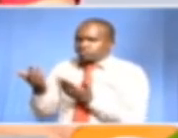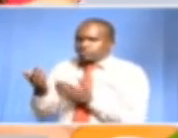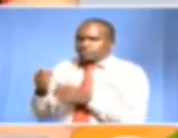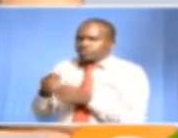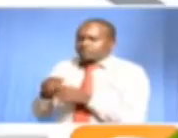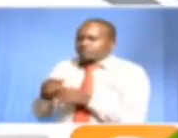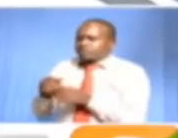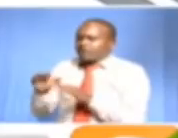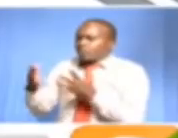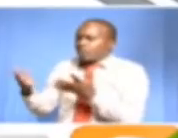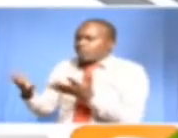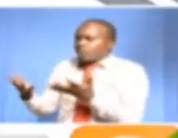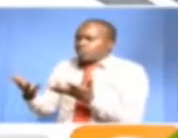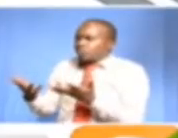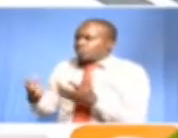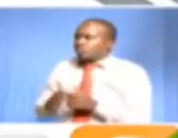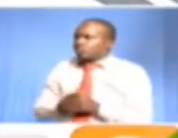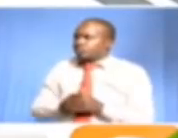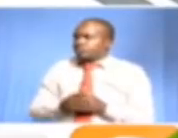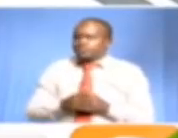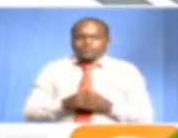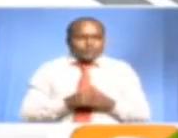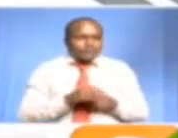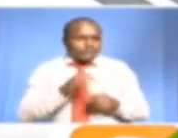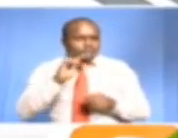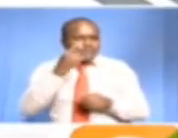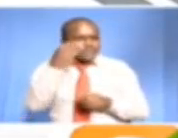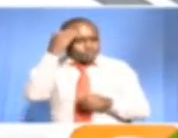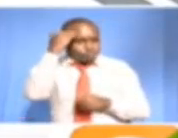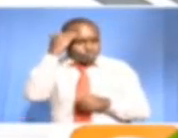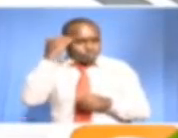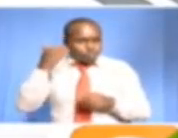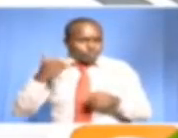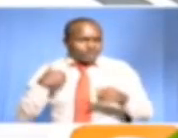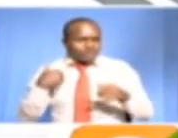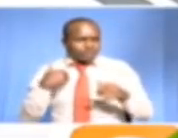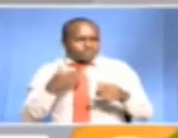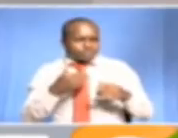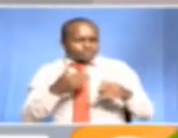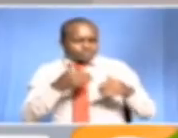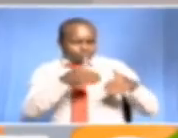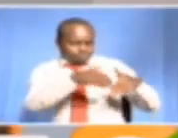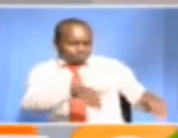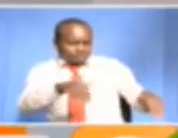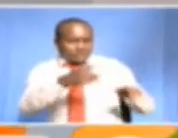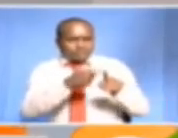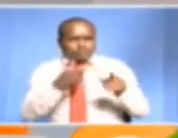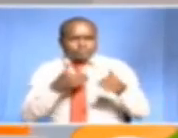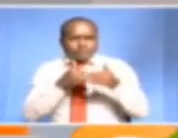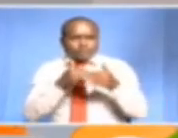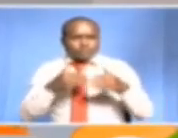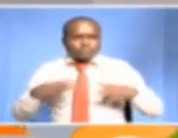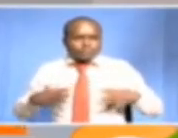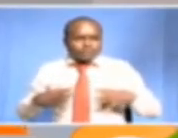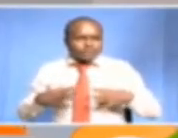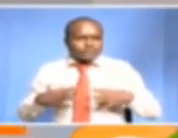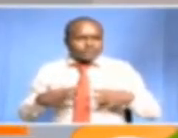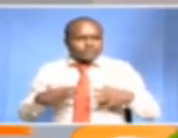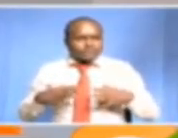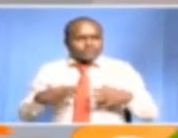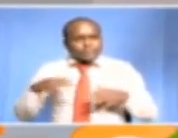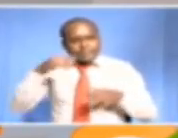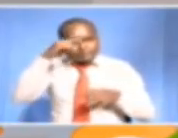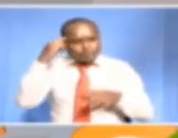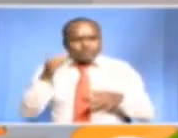like? You know, first of all, there's a rejection from the from close people. Those people you felt were, you know, because it is really